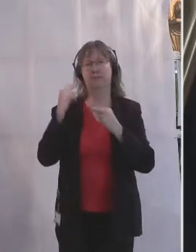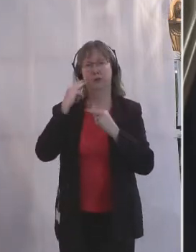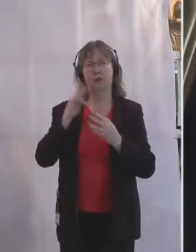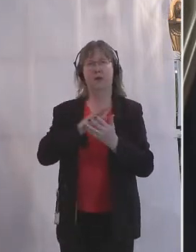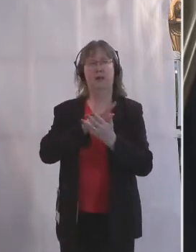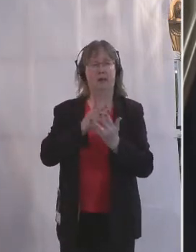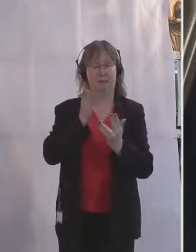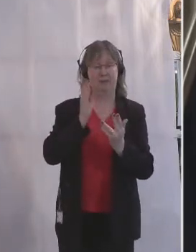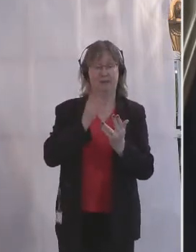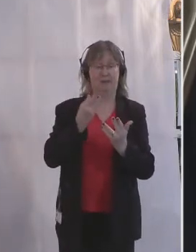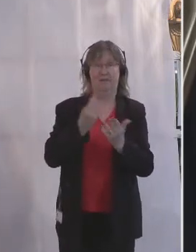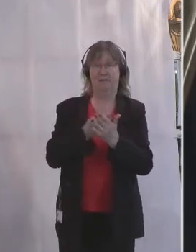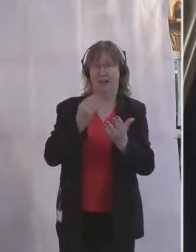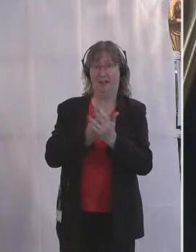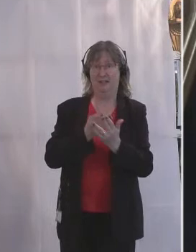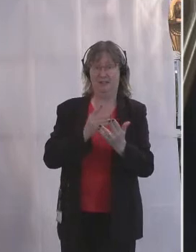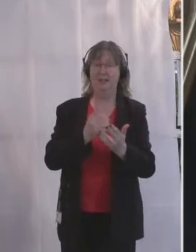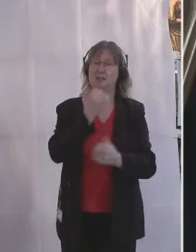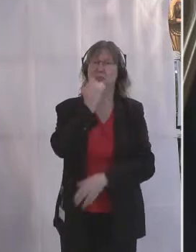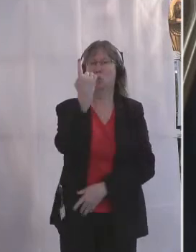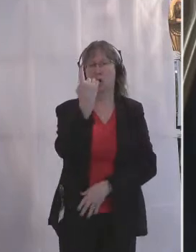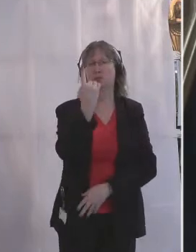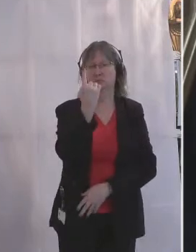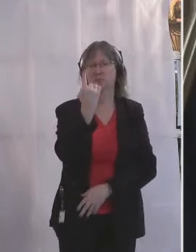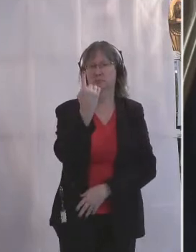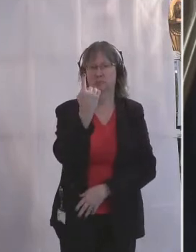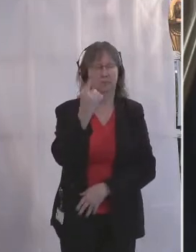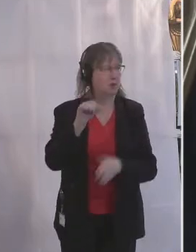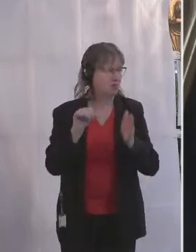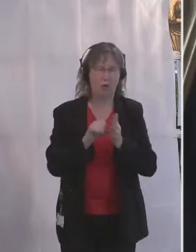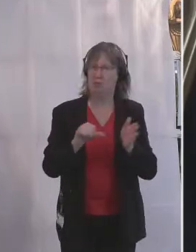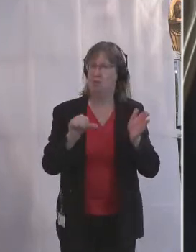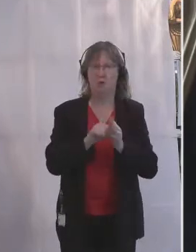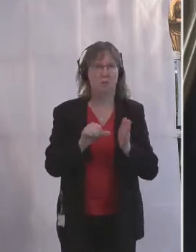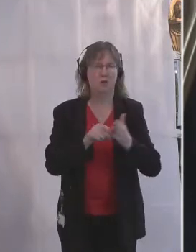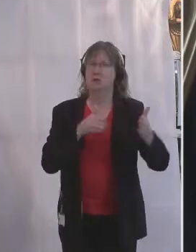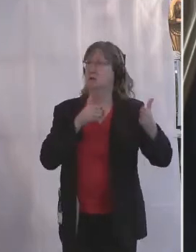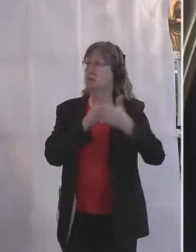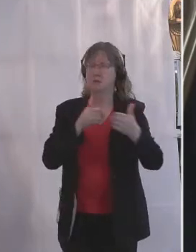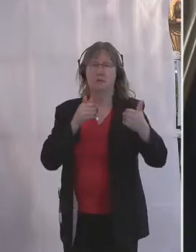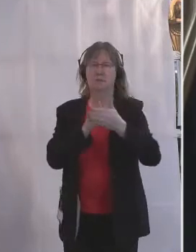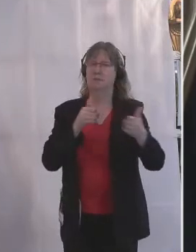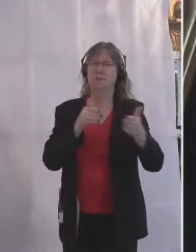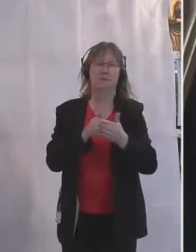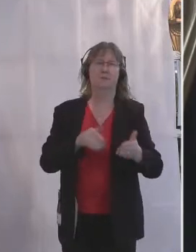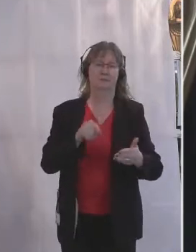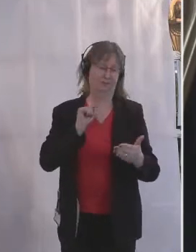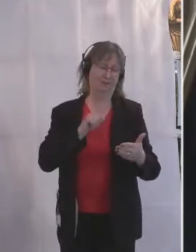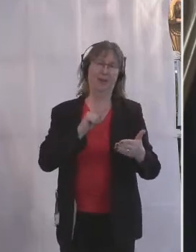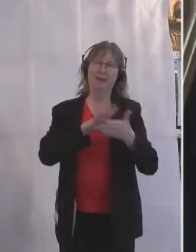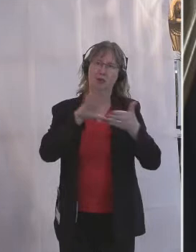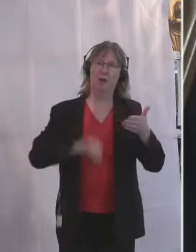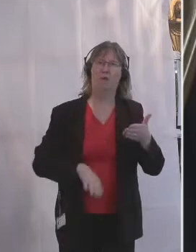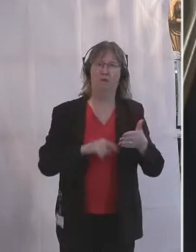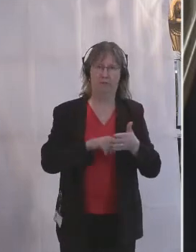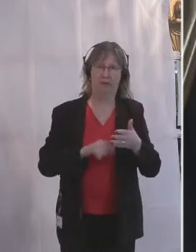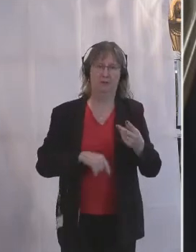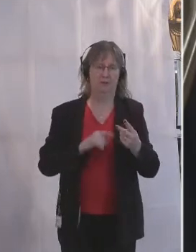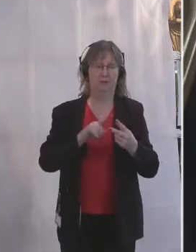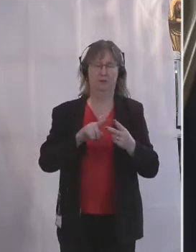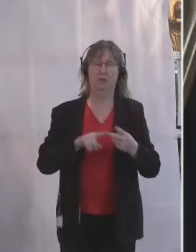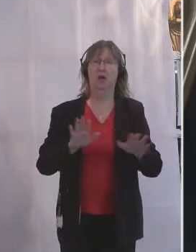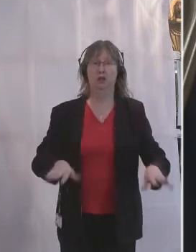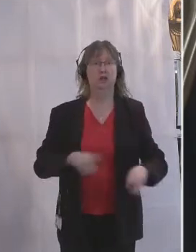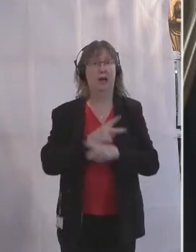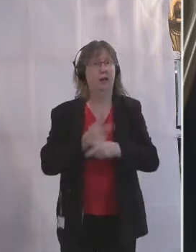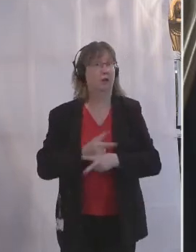access to finance, #1 barrier. At every single stage, access to finance is the #1 barrier.